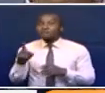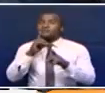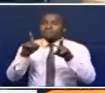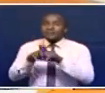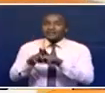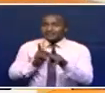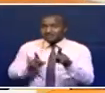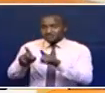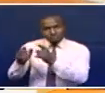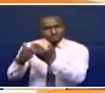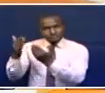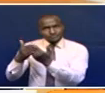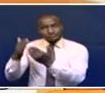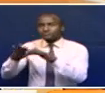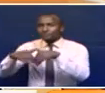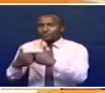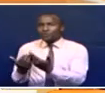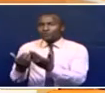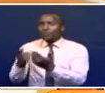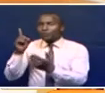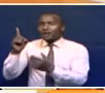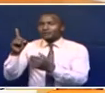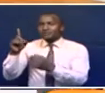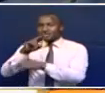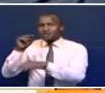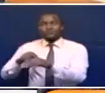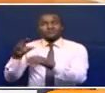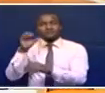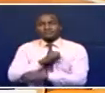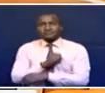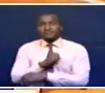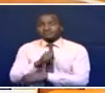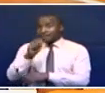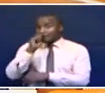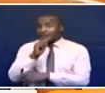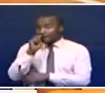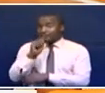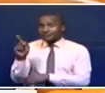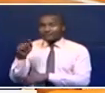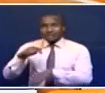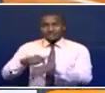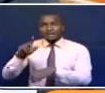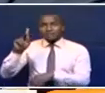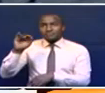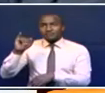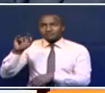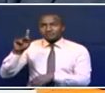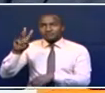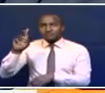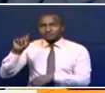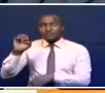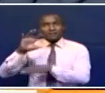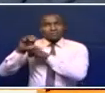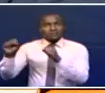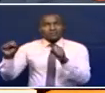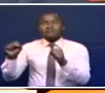their sister's keeper, or we are not in one nation. Look at what happened in Tanzania. When my friend Kikwete became president, some